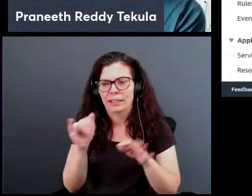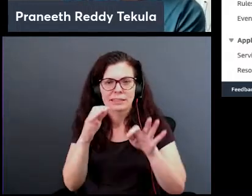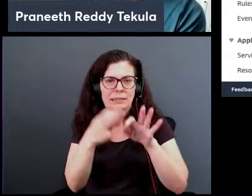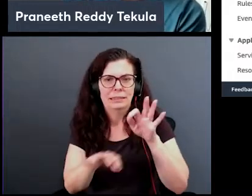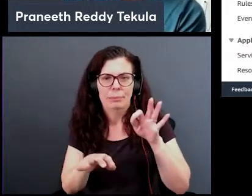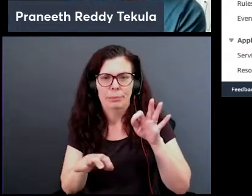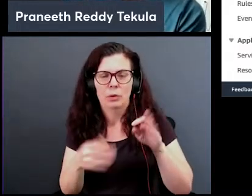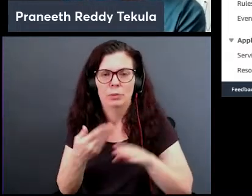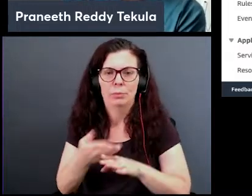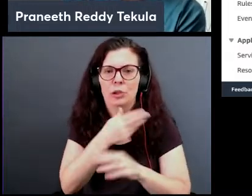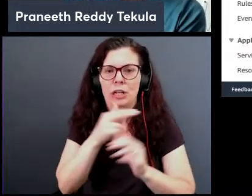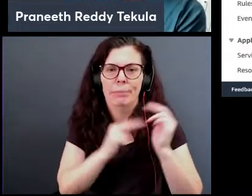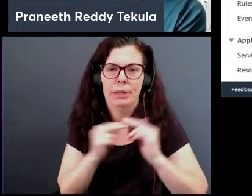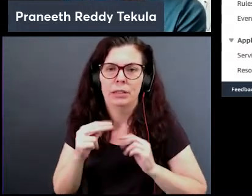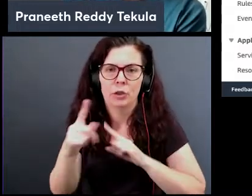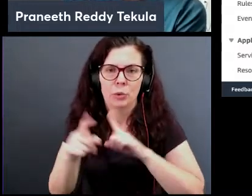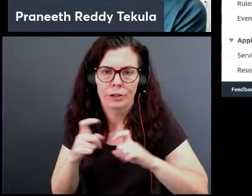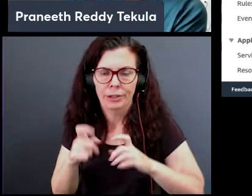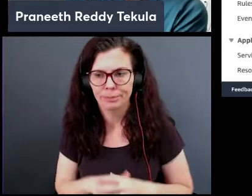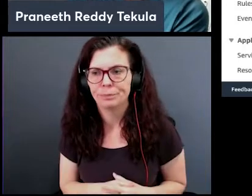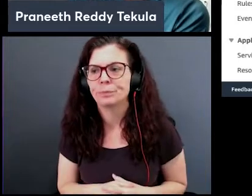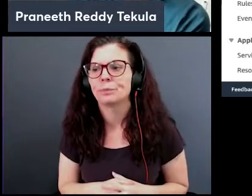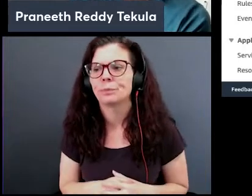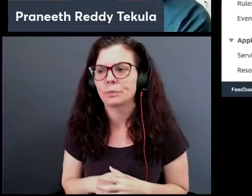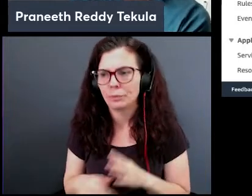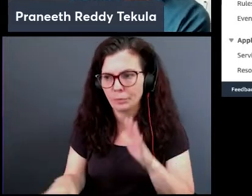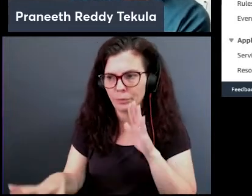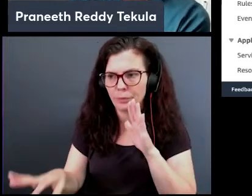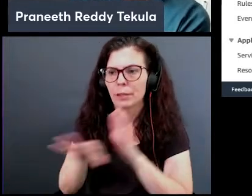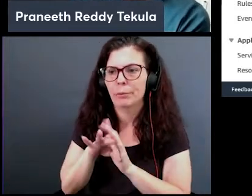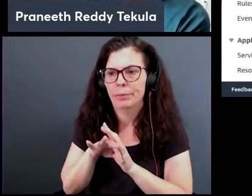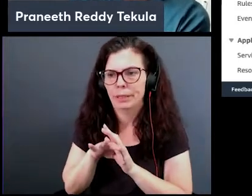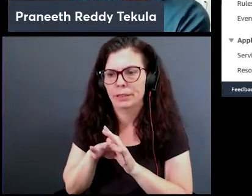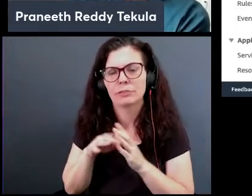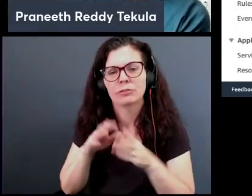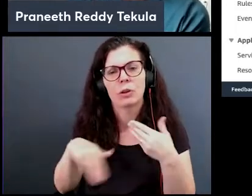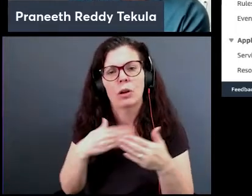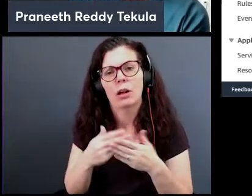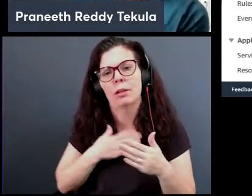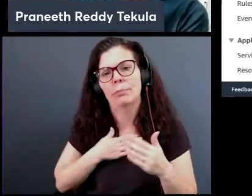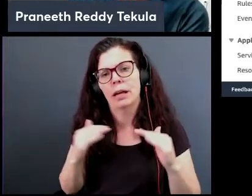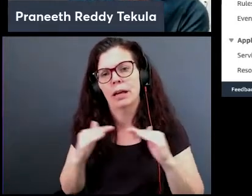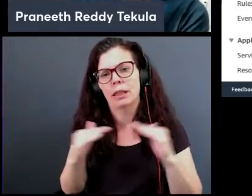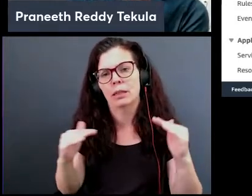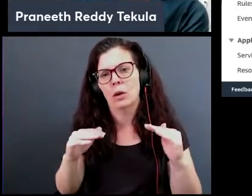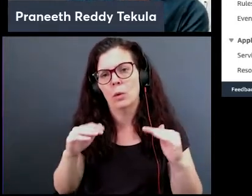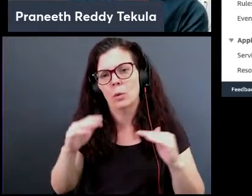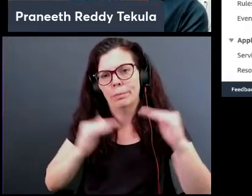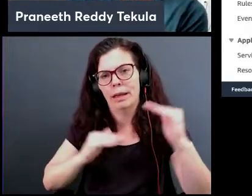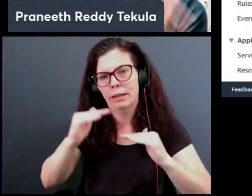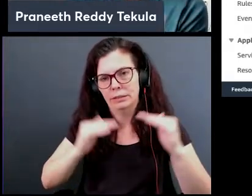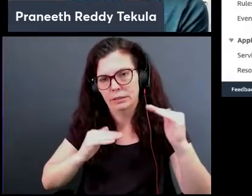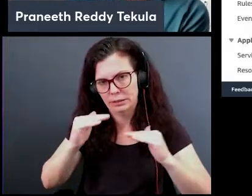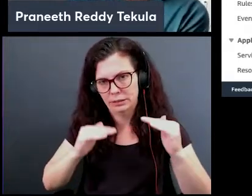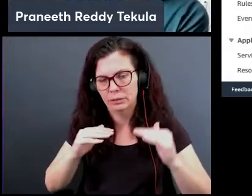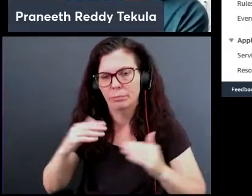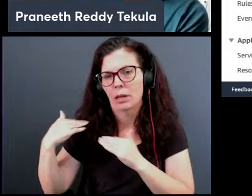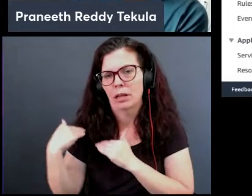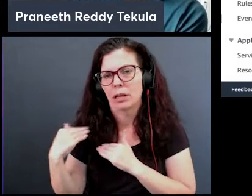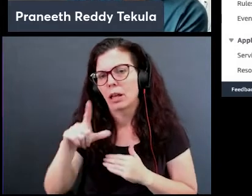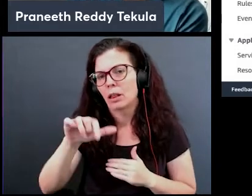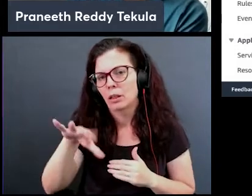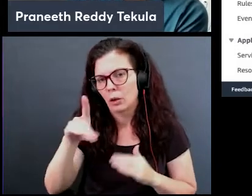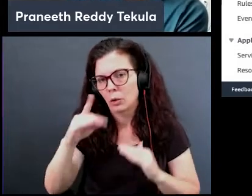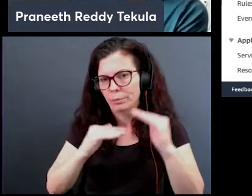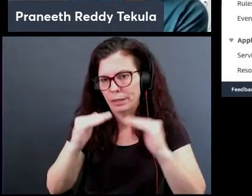query. I'm selecting total request across all my load balances as a query. And as you see, the query just got popped